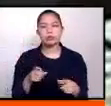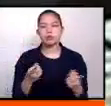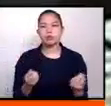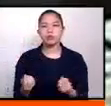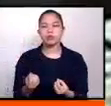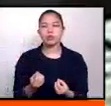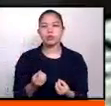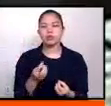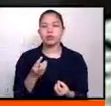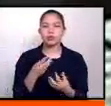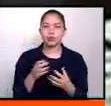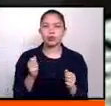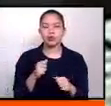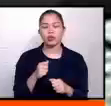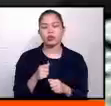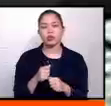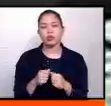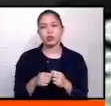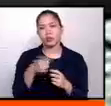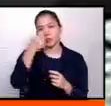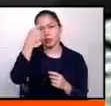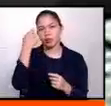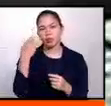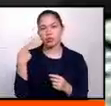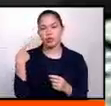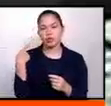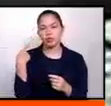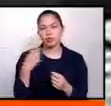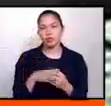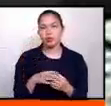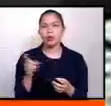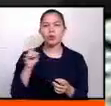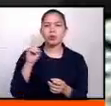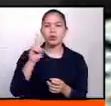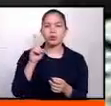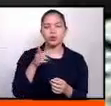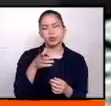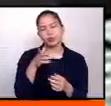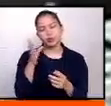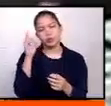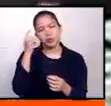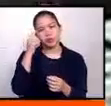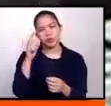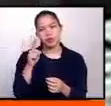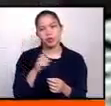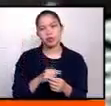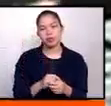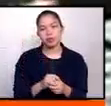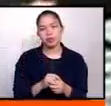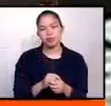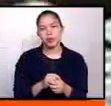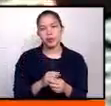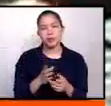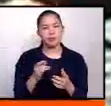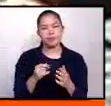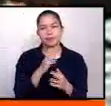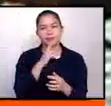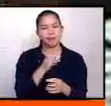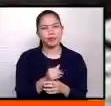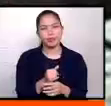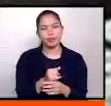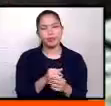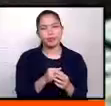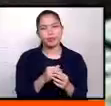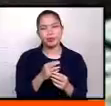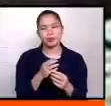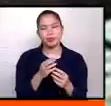in waters that they claim because there is a dispute. So what we are looking for is it's really a modus